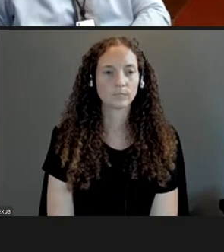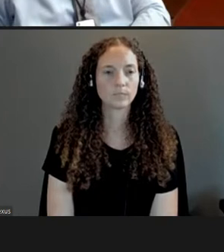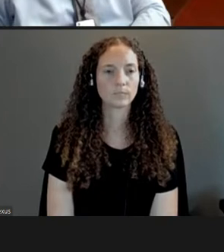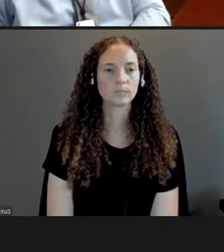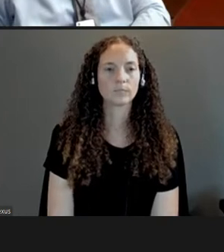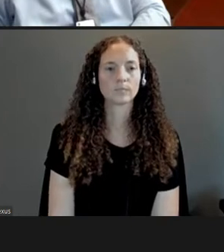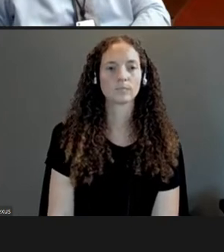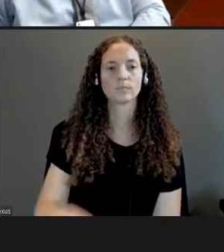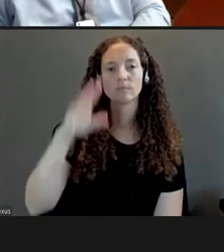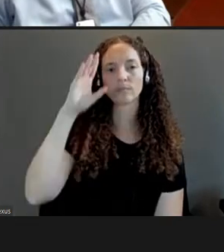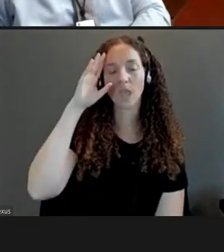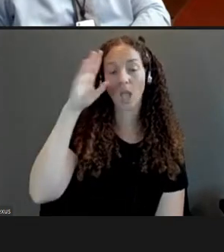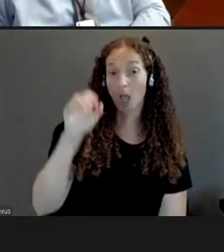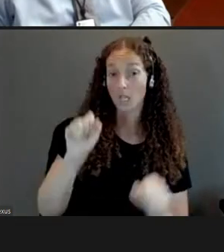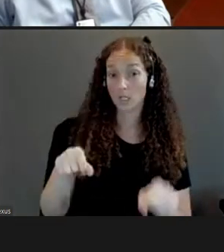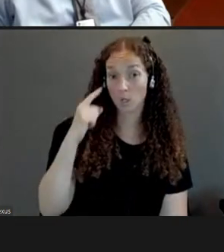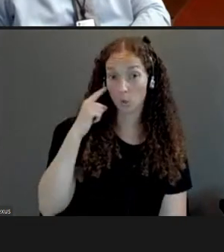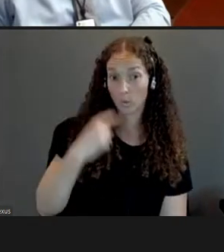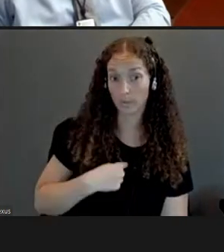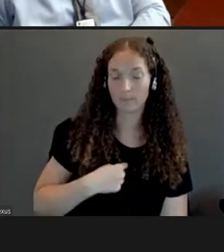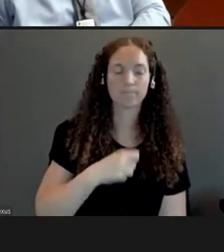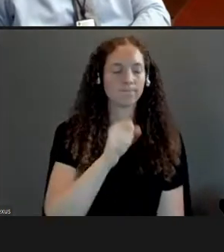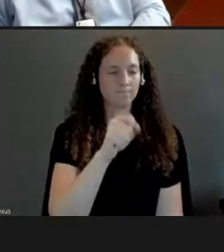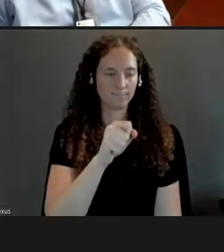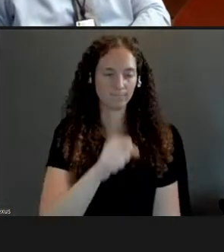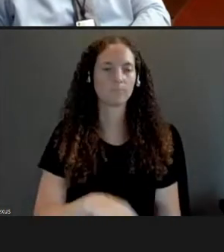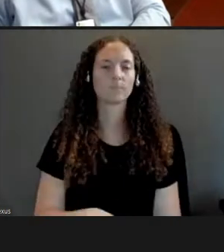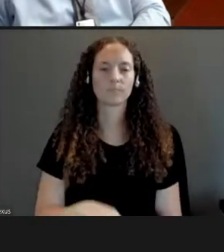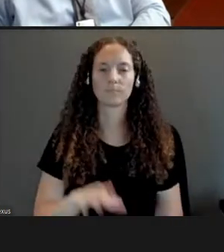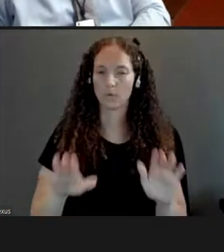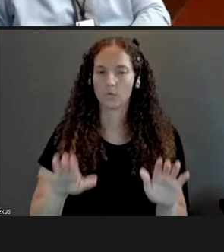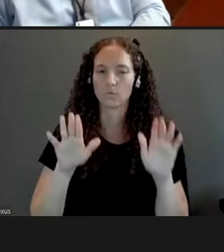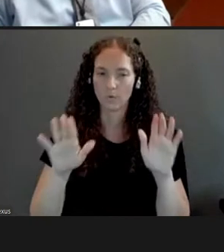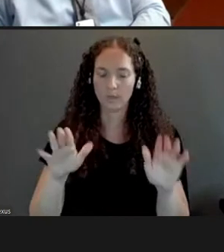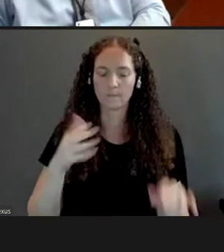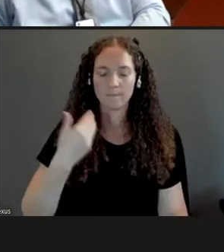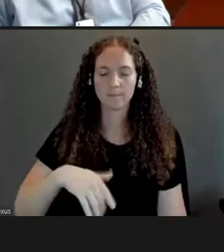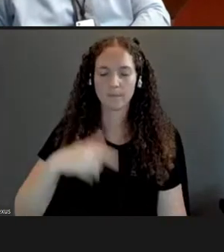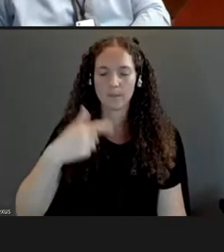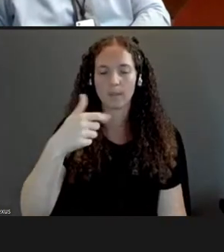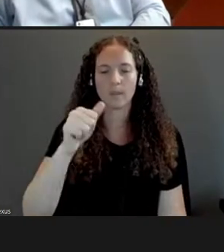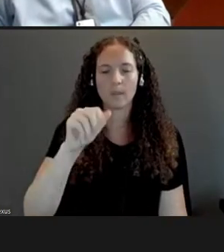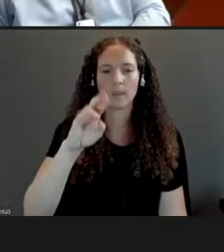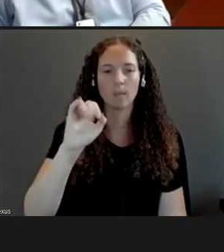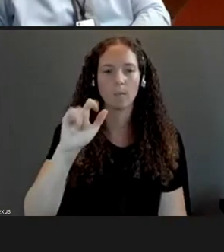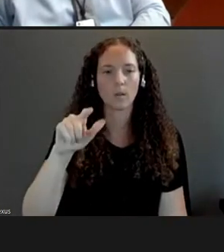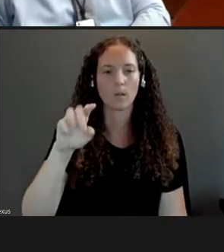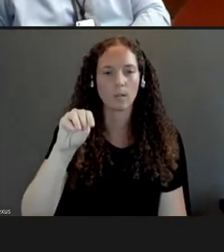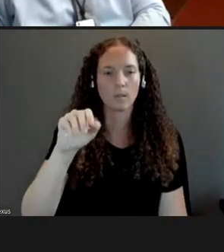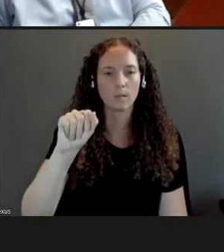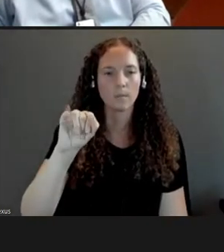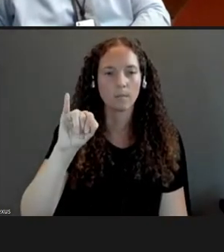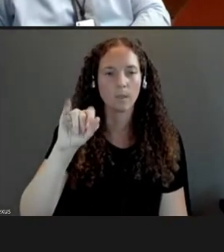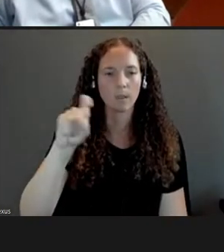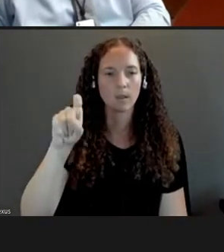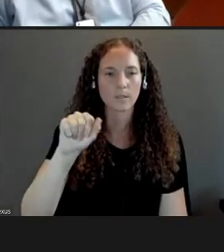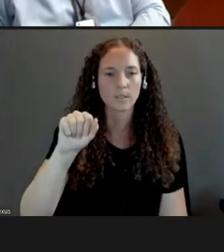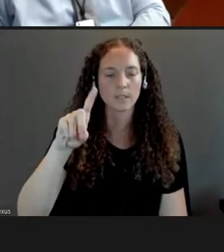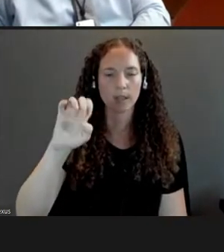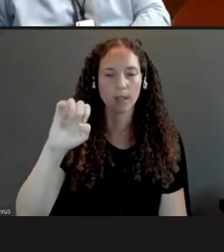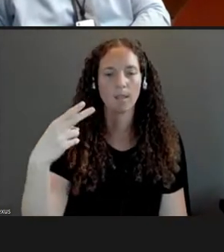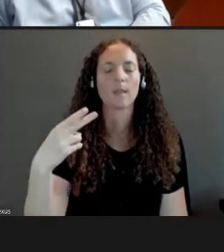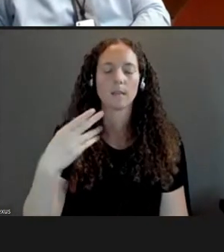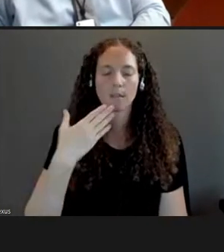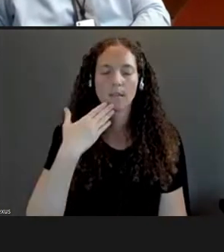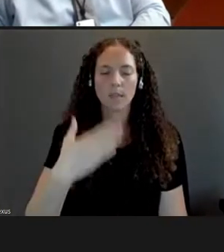I just wanted to make sure you can hear me. Yeah, we can hear you. Great. Thank you. This is Gabriel Mersadeh. Thank you for giving us this time